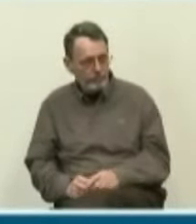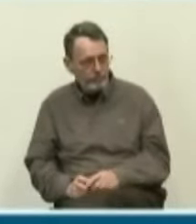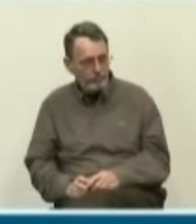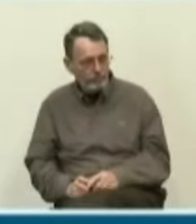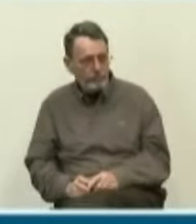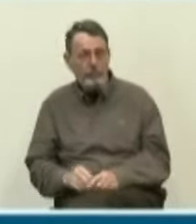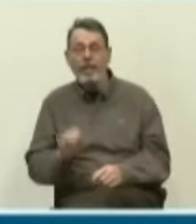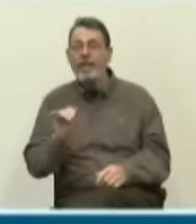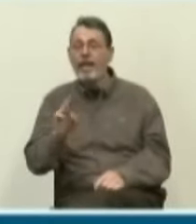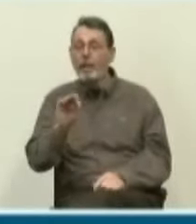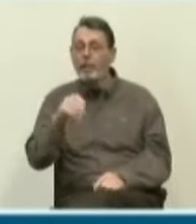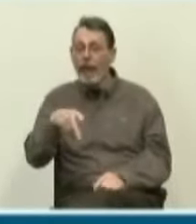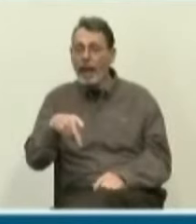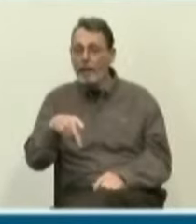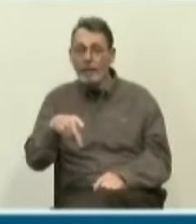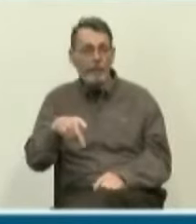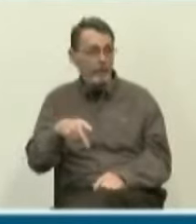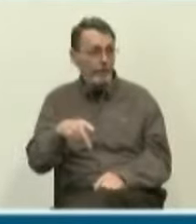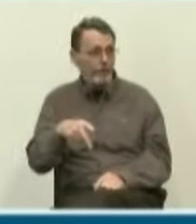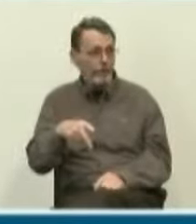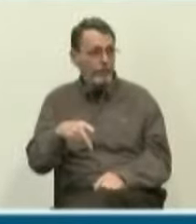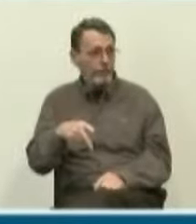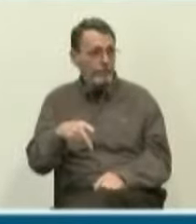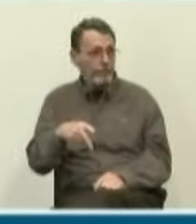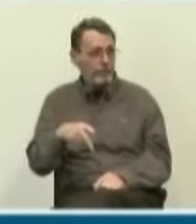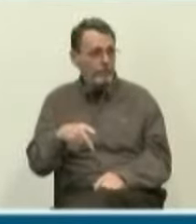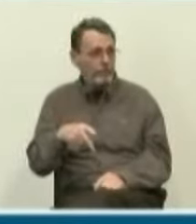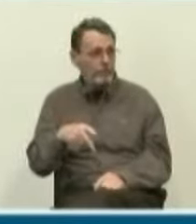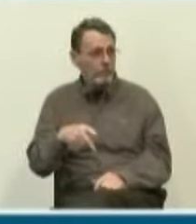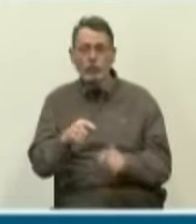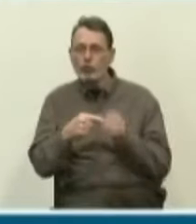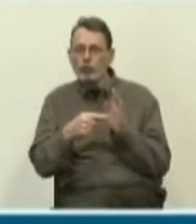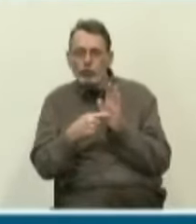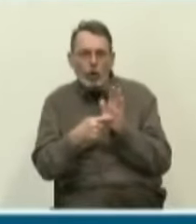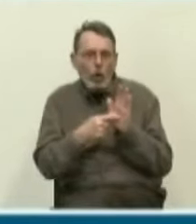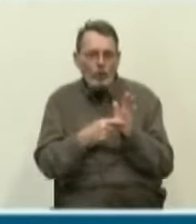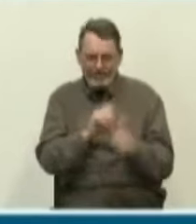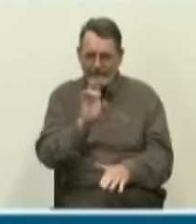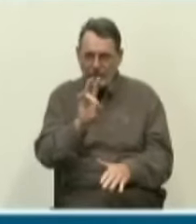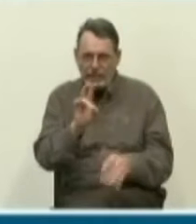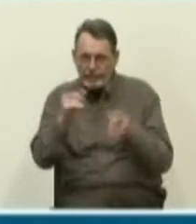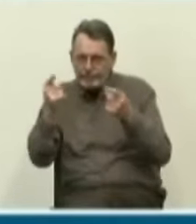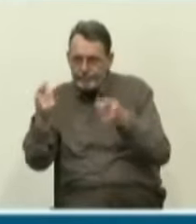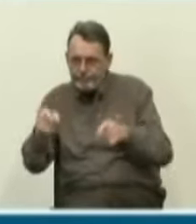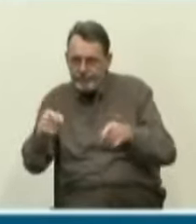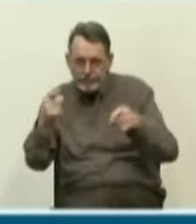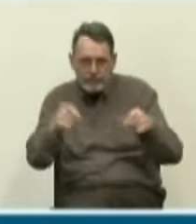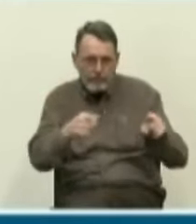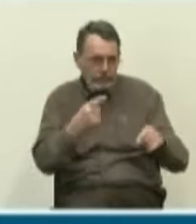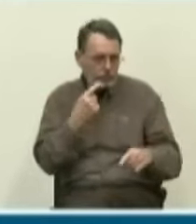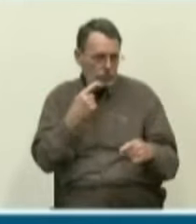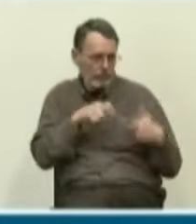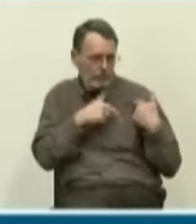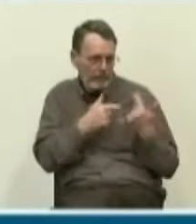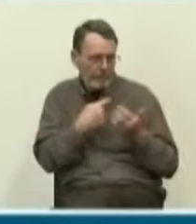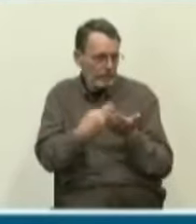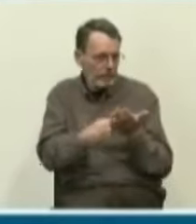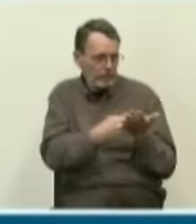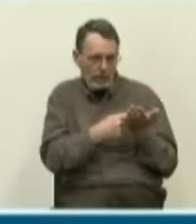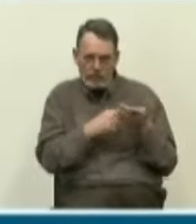This map, as shown throughout the presentation, marks the seven incidents that have been discussed in this presentation.